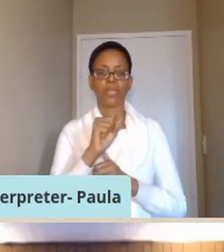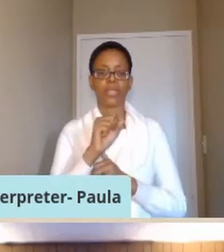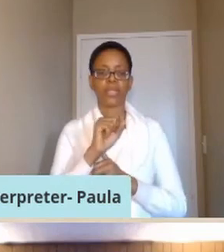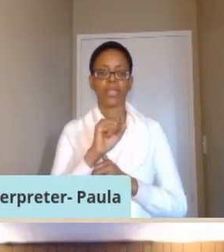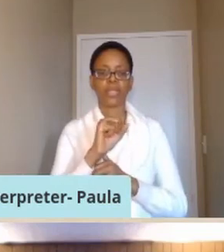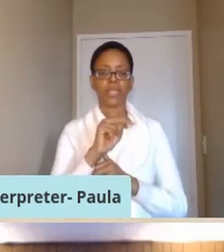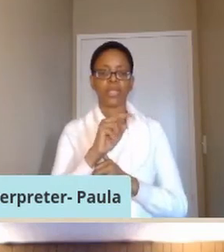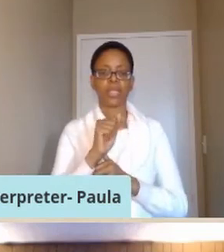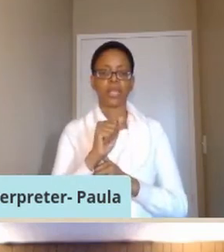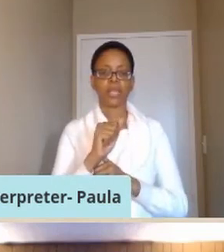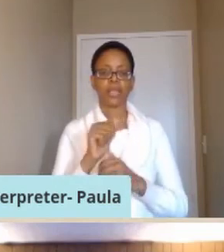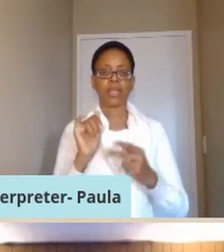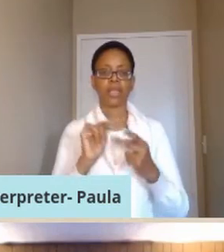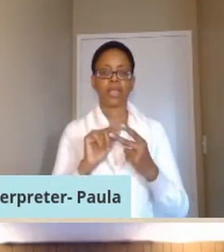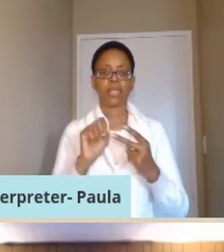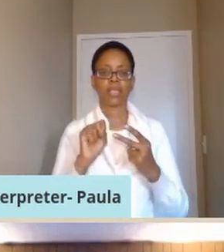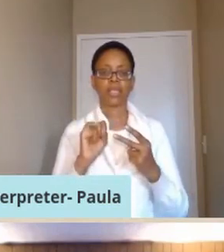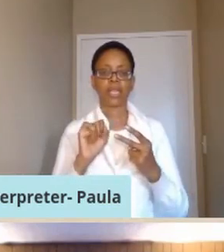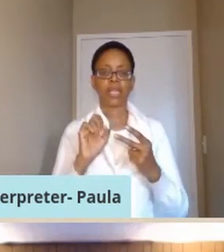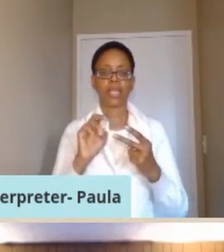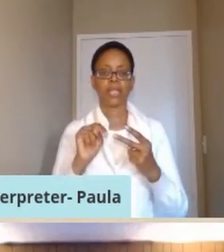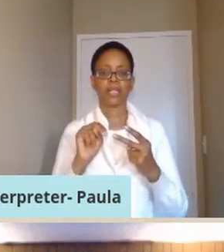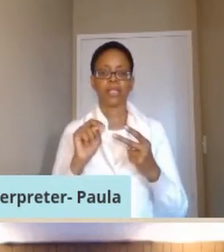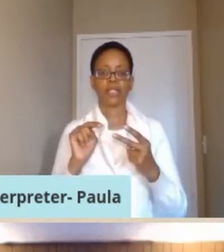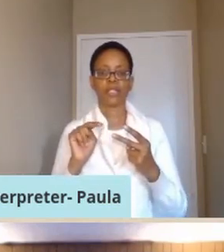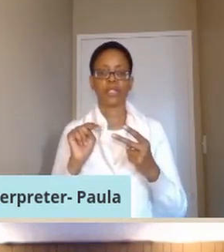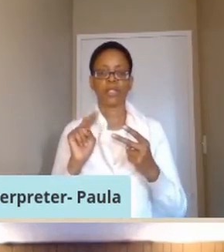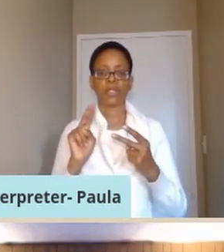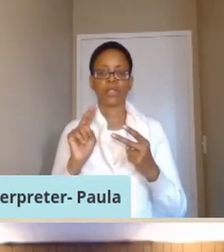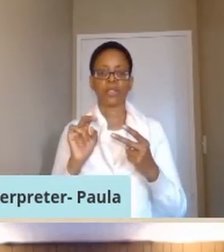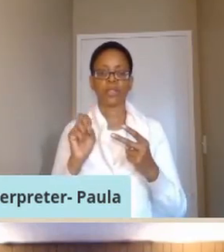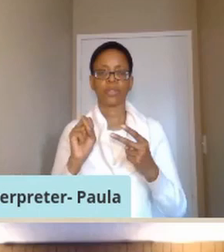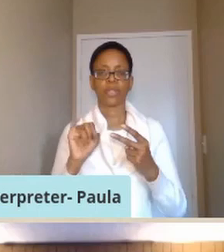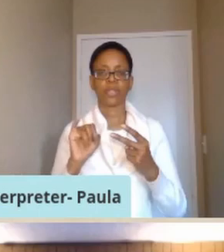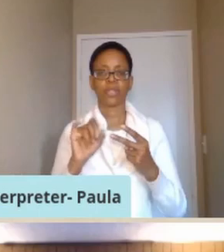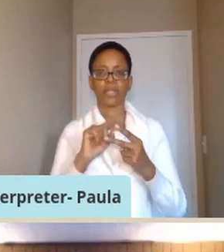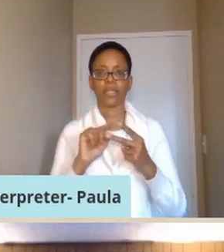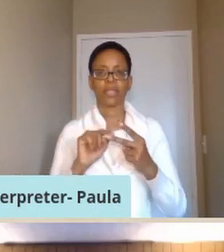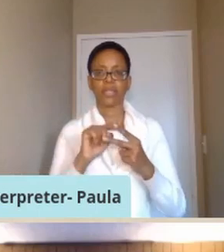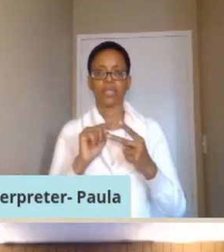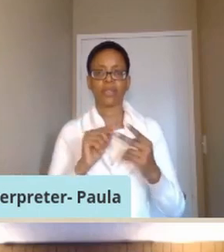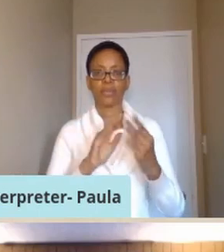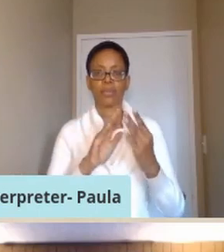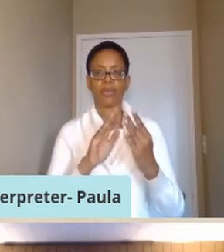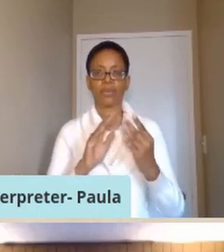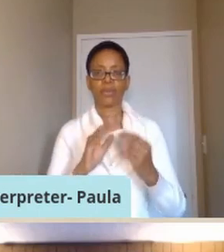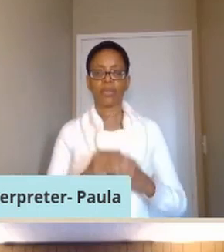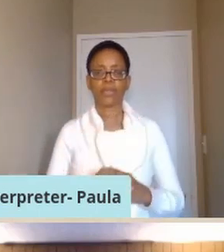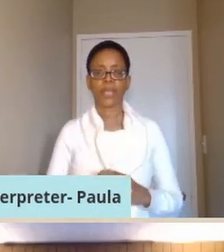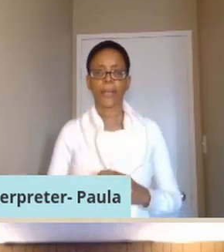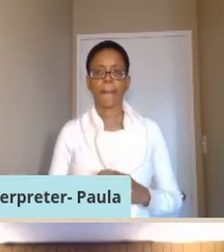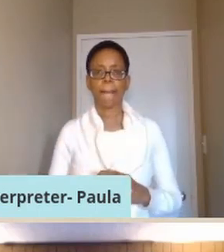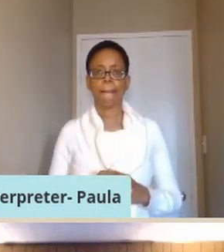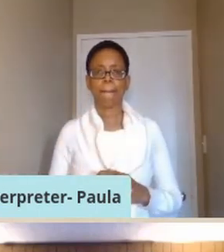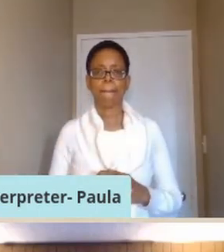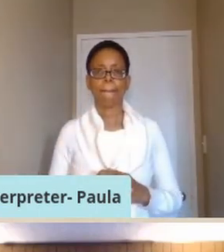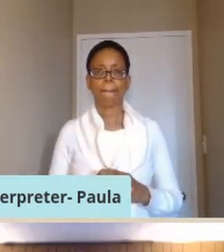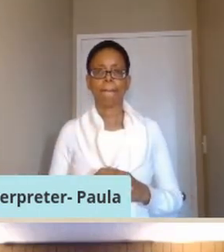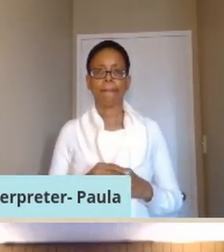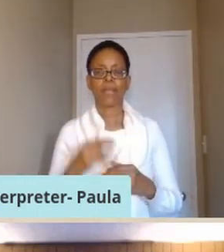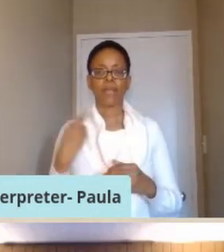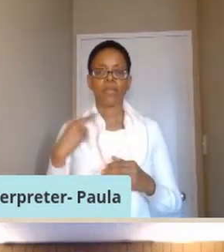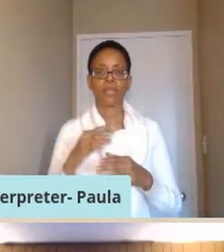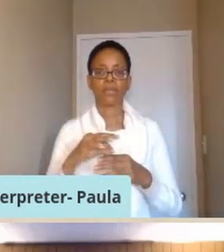my presentation, there is a significant literature that indicates religion and spirituality play important